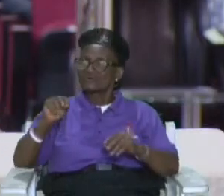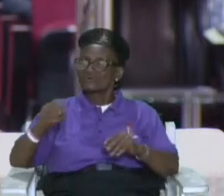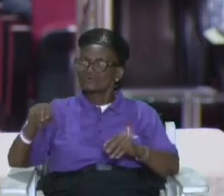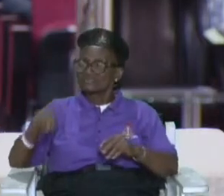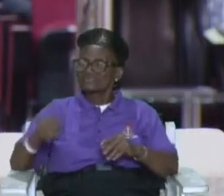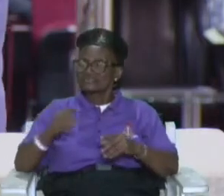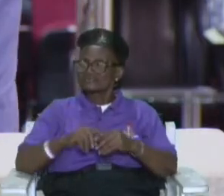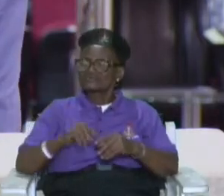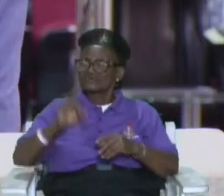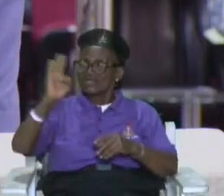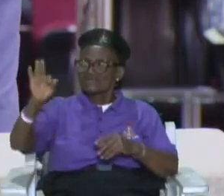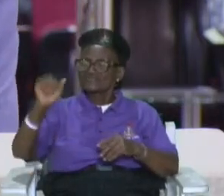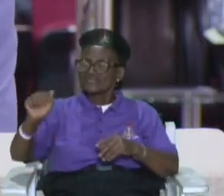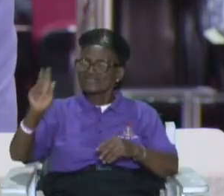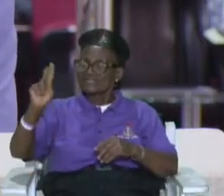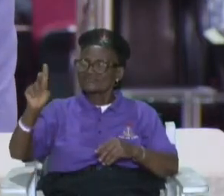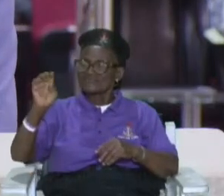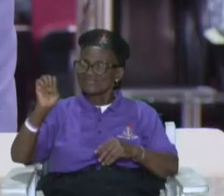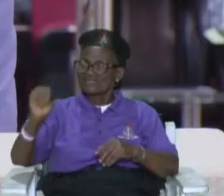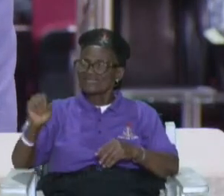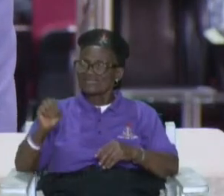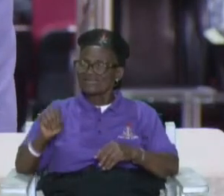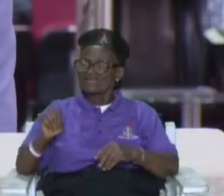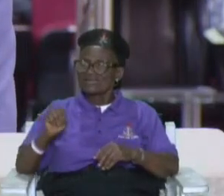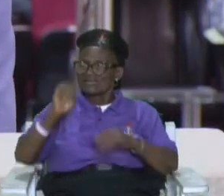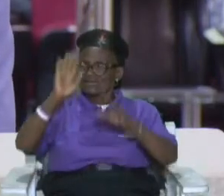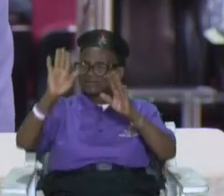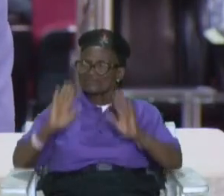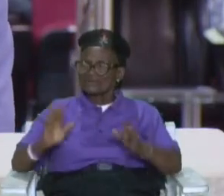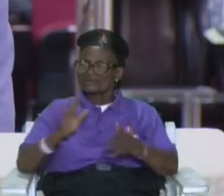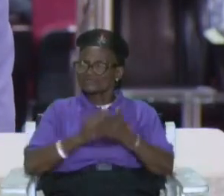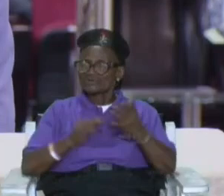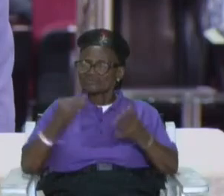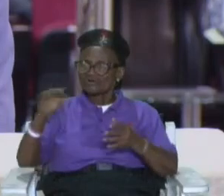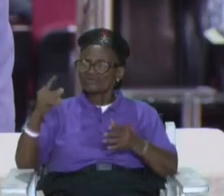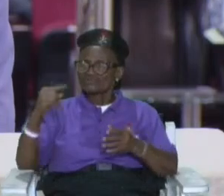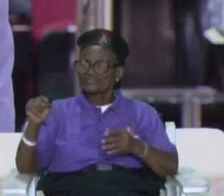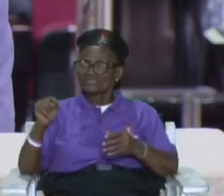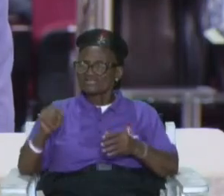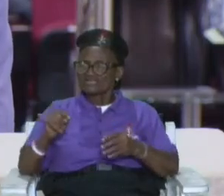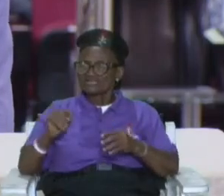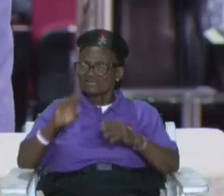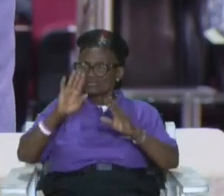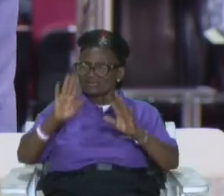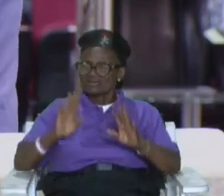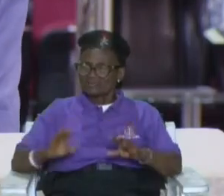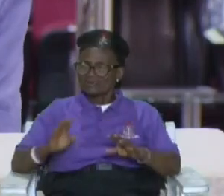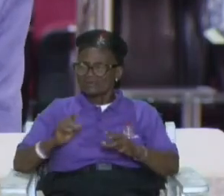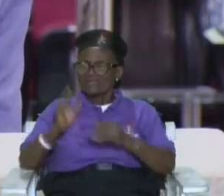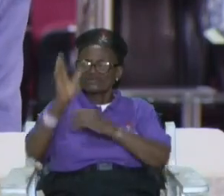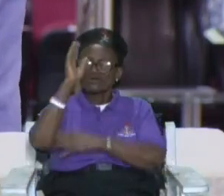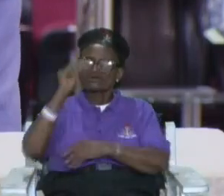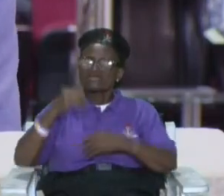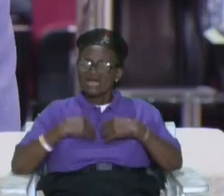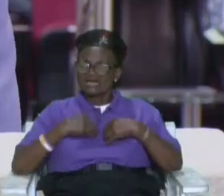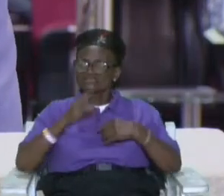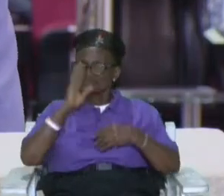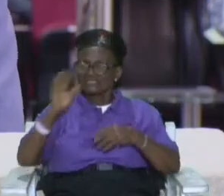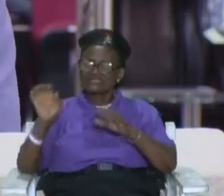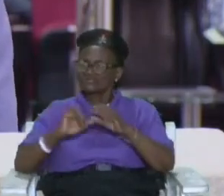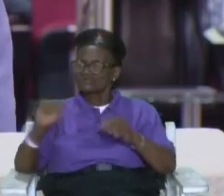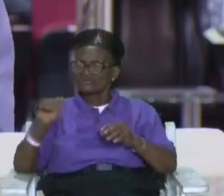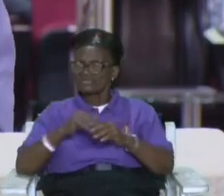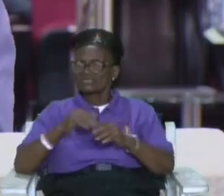Some of the miracles God has been performing in our midst, they are difficult to believe.